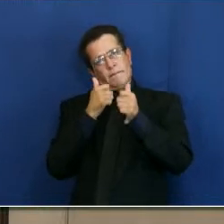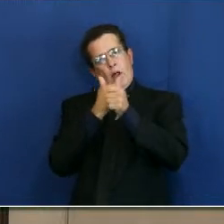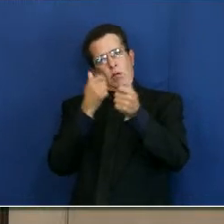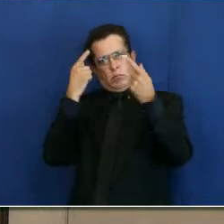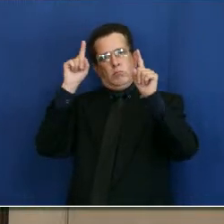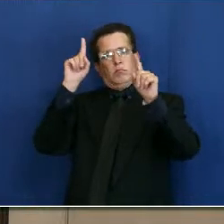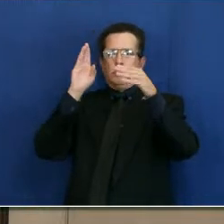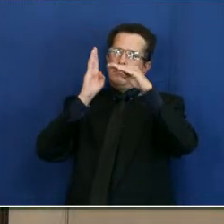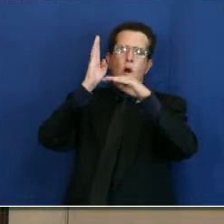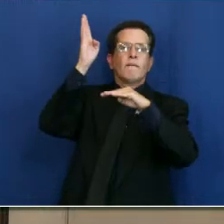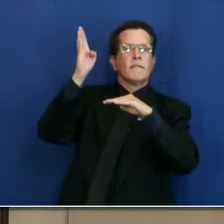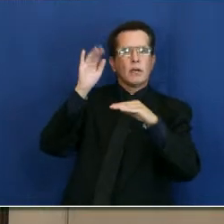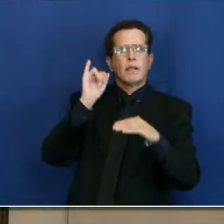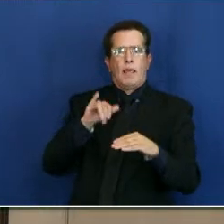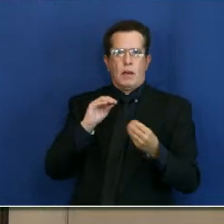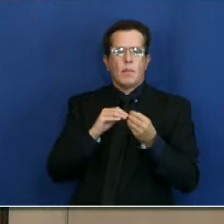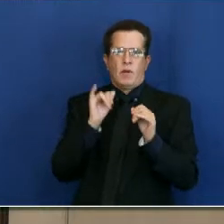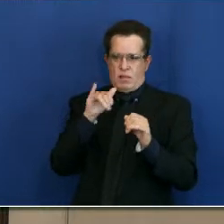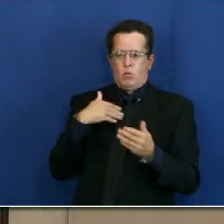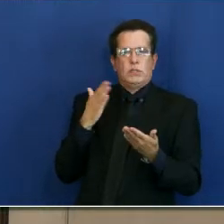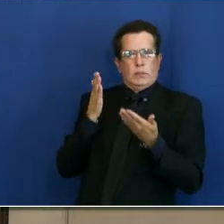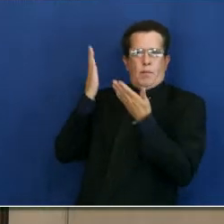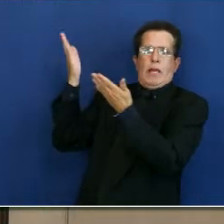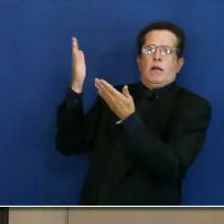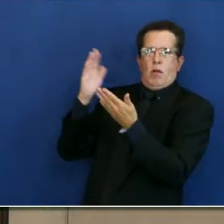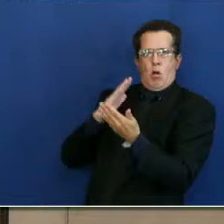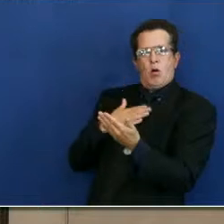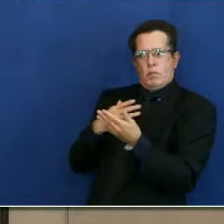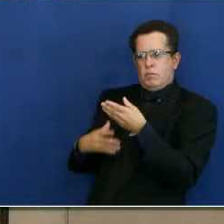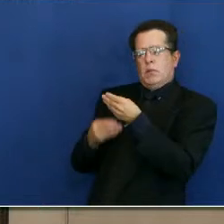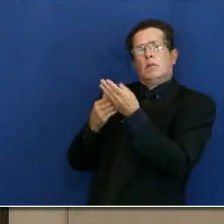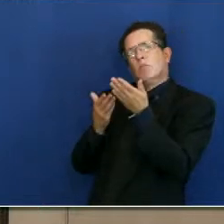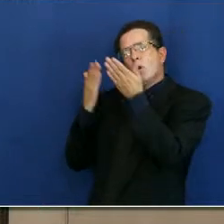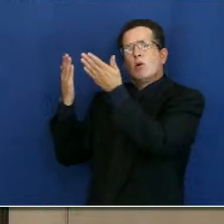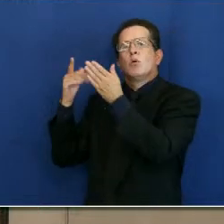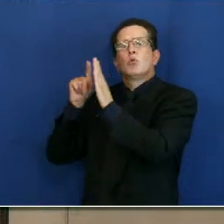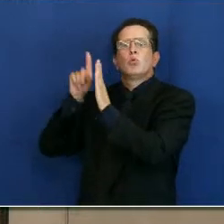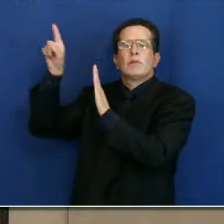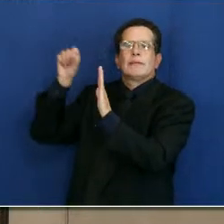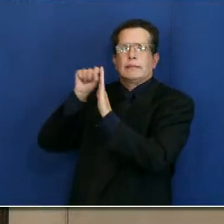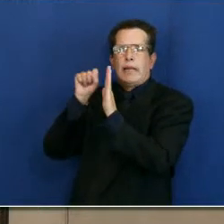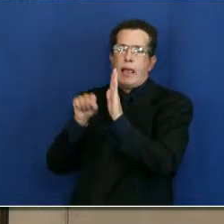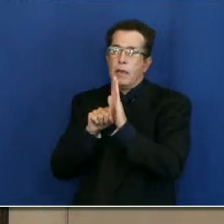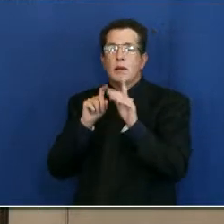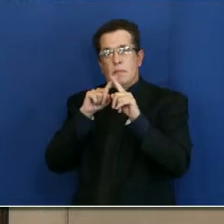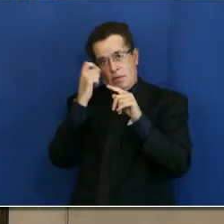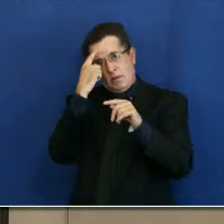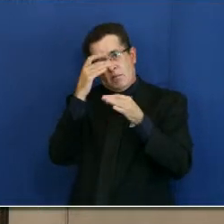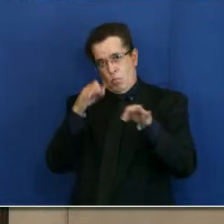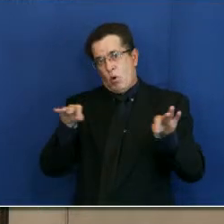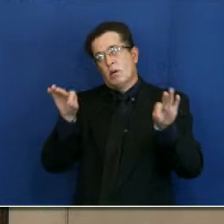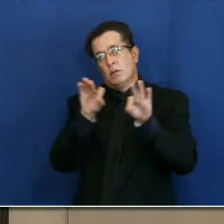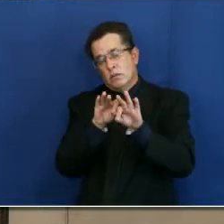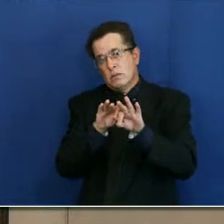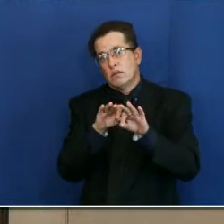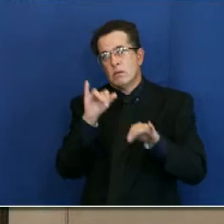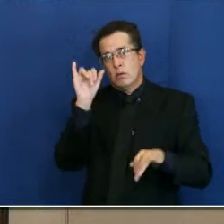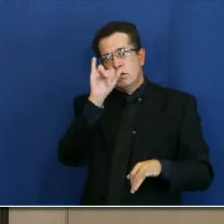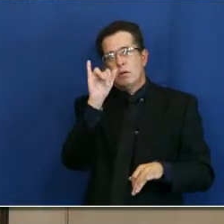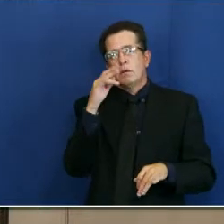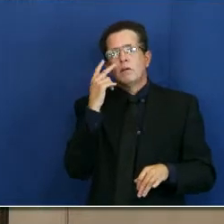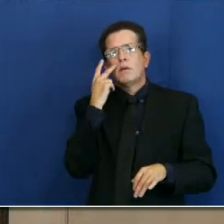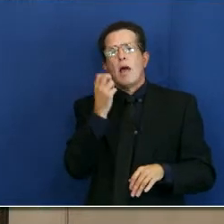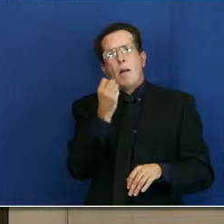achieve that was submitted with our attestation form. And that's the initiation, but it is also important to understand how many